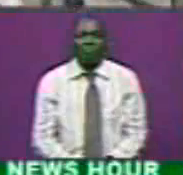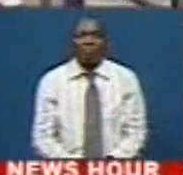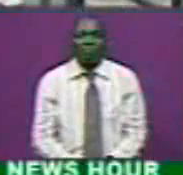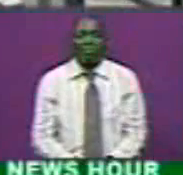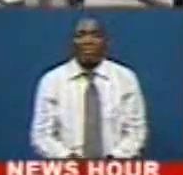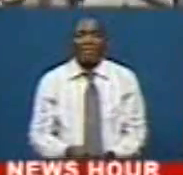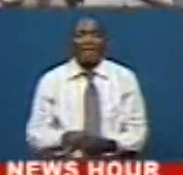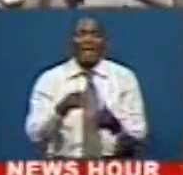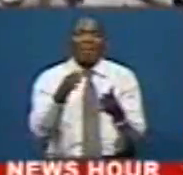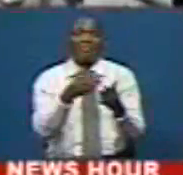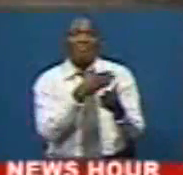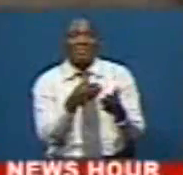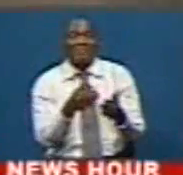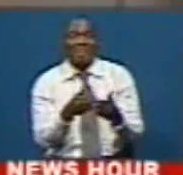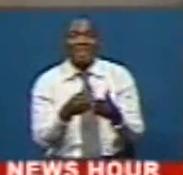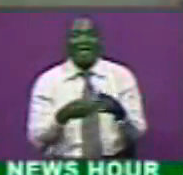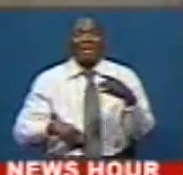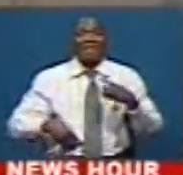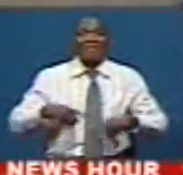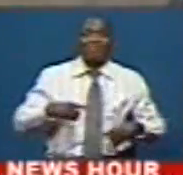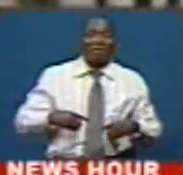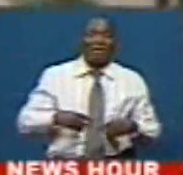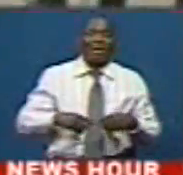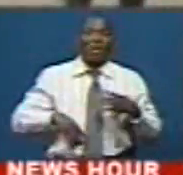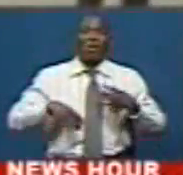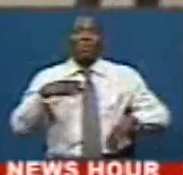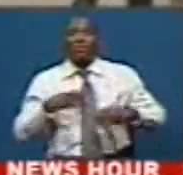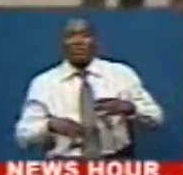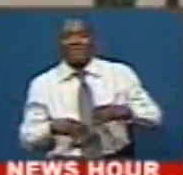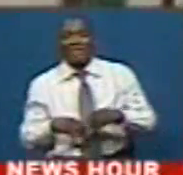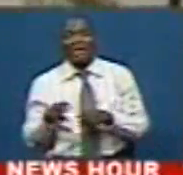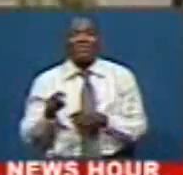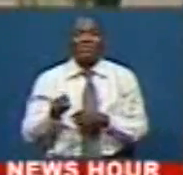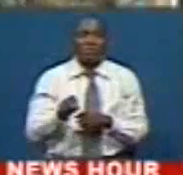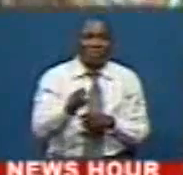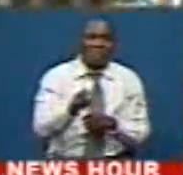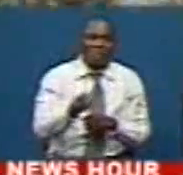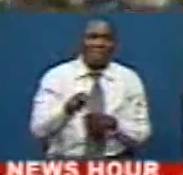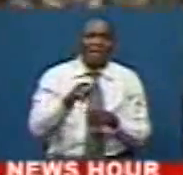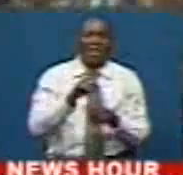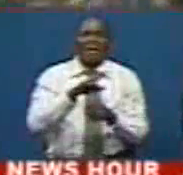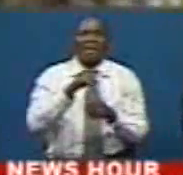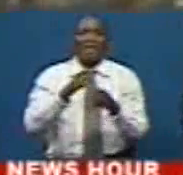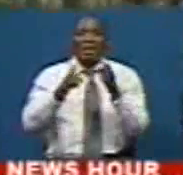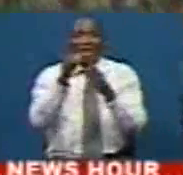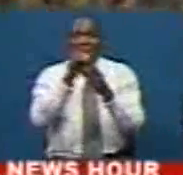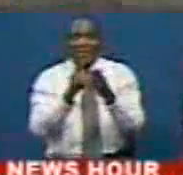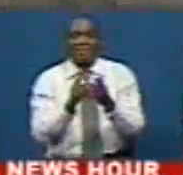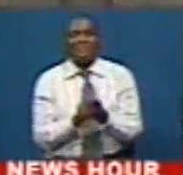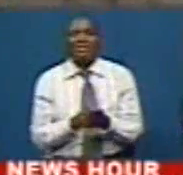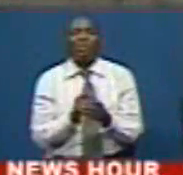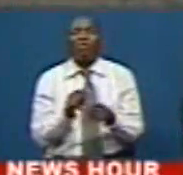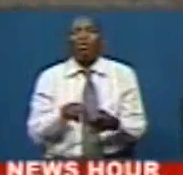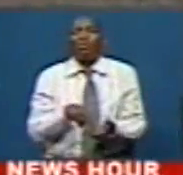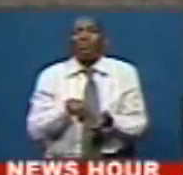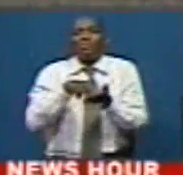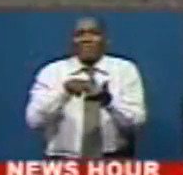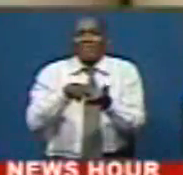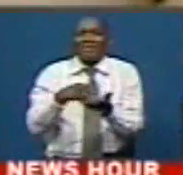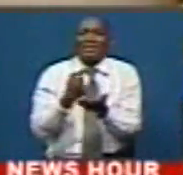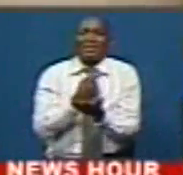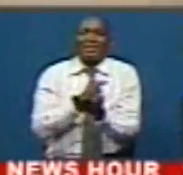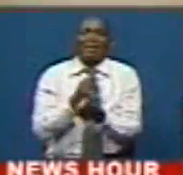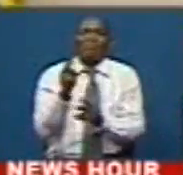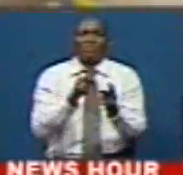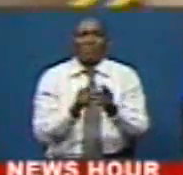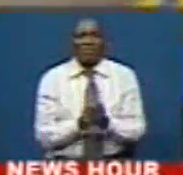From music to the arts, culture and tourism, the creative arts industry represents the Ghanaian